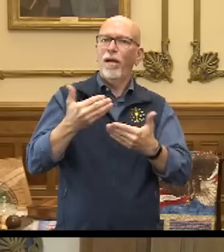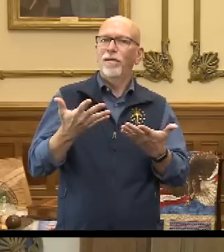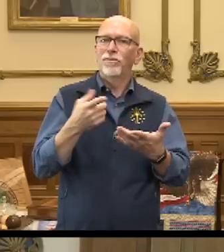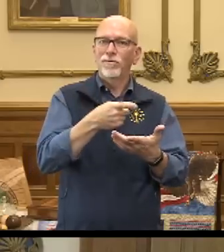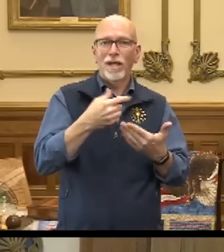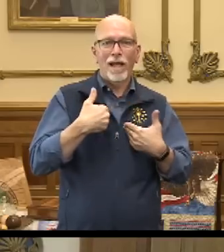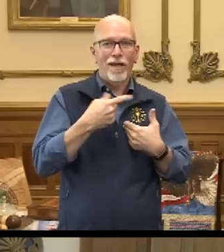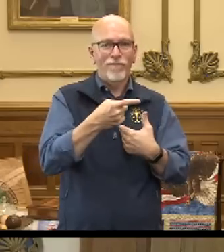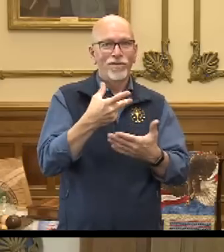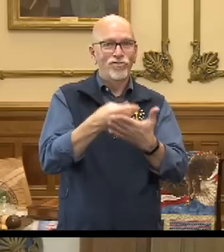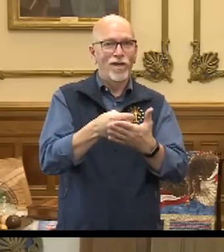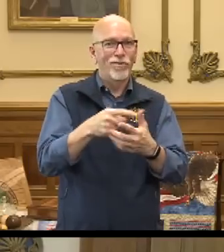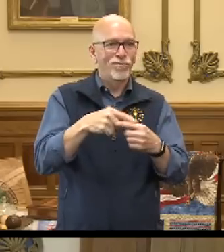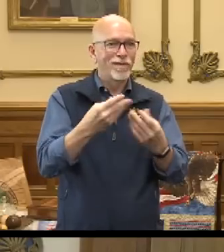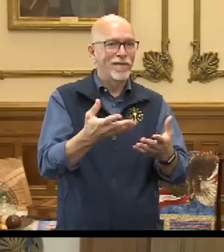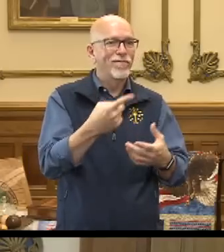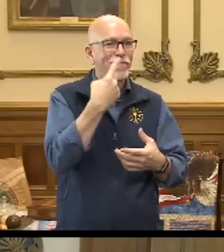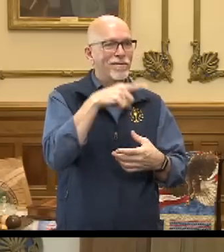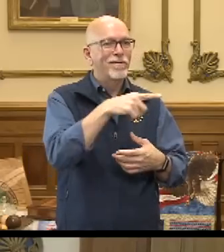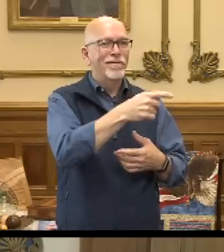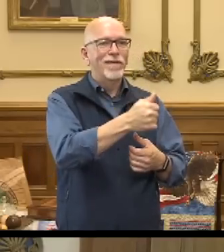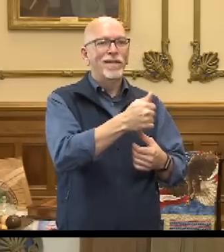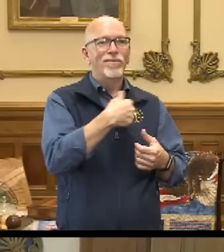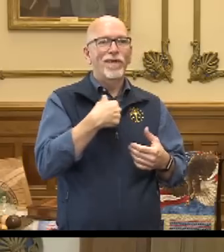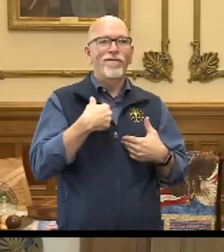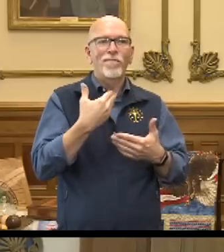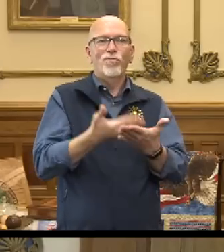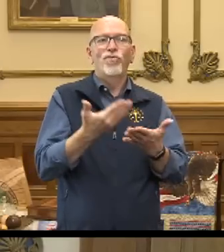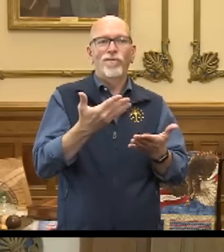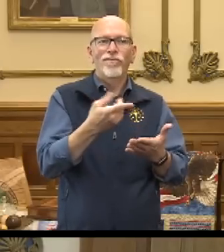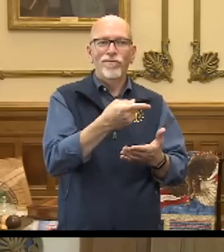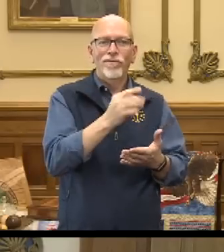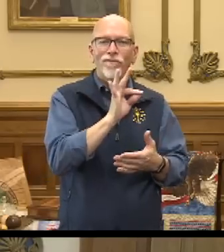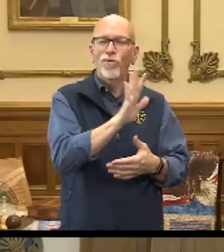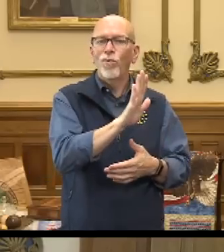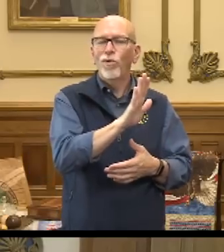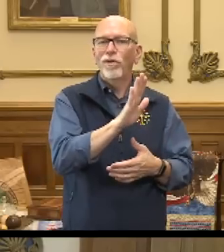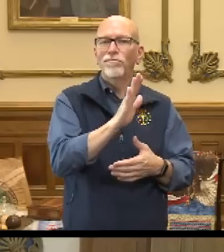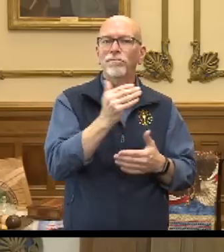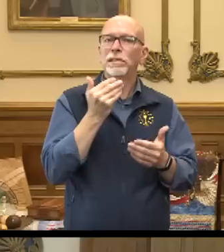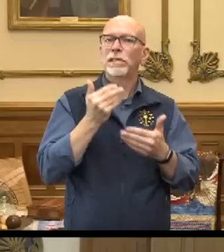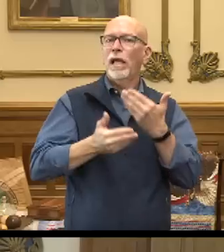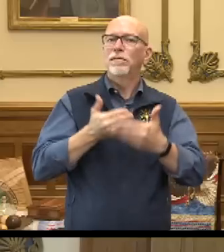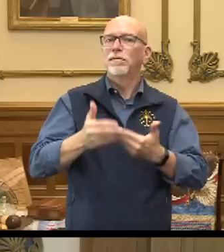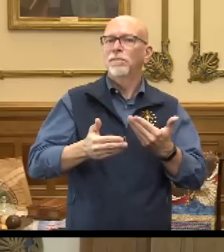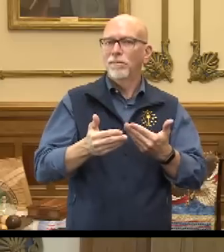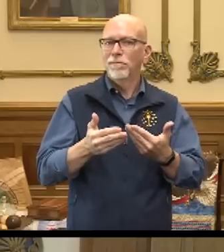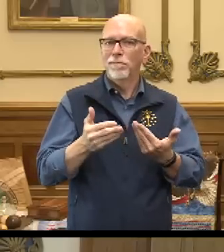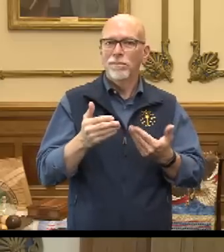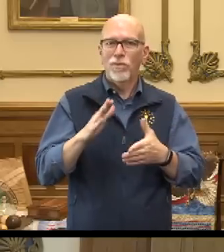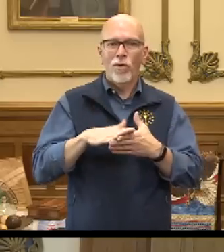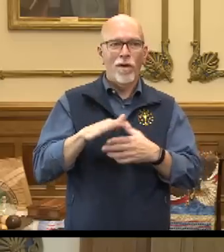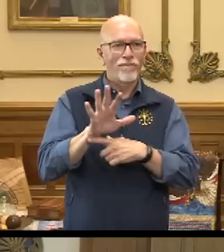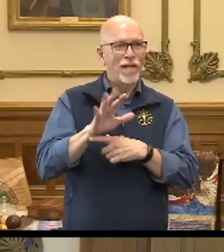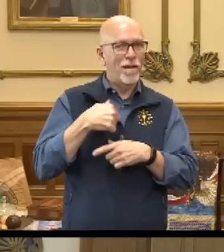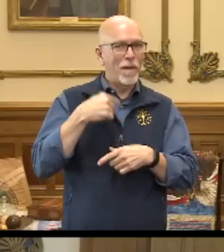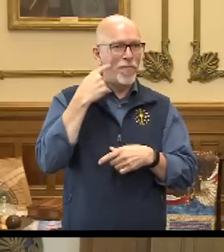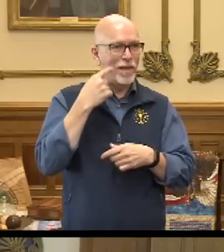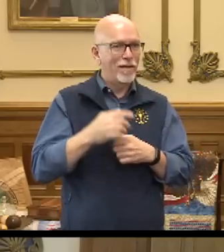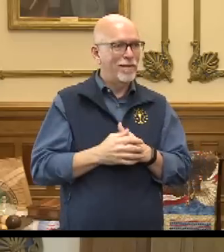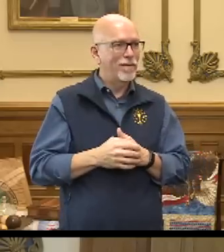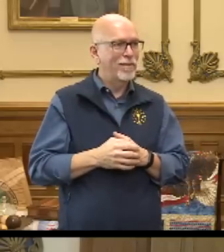to administer. So we have proof and evidence of your kindness on film, I think.